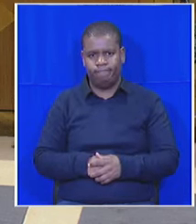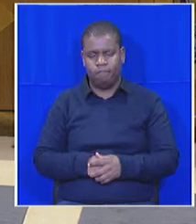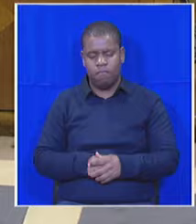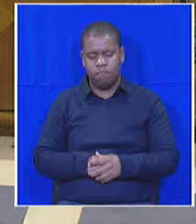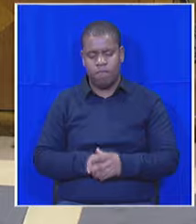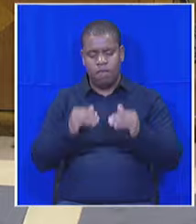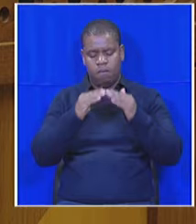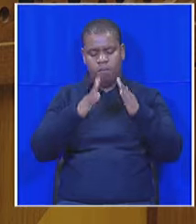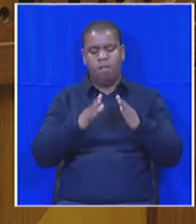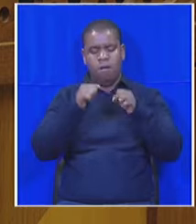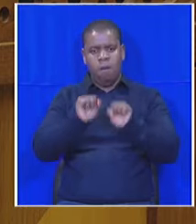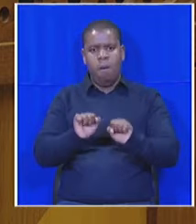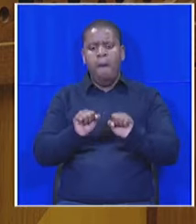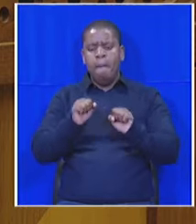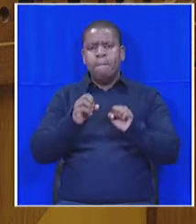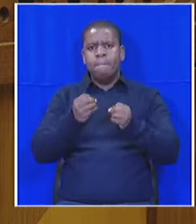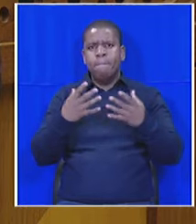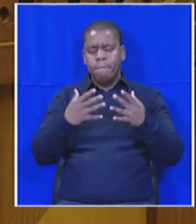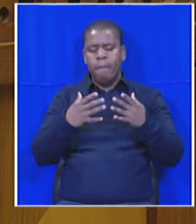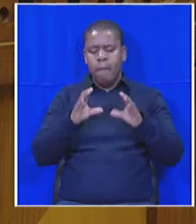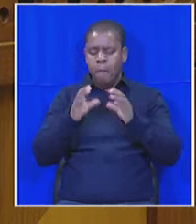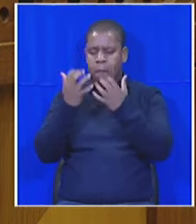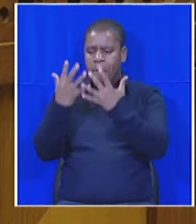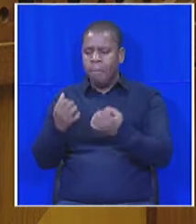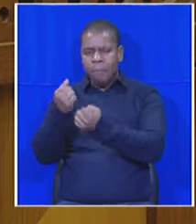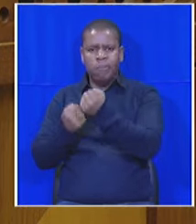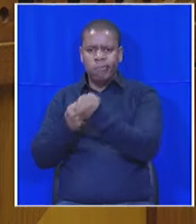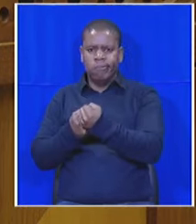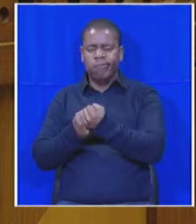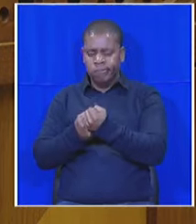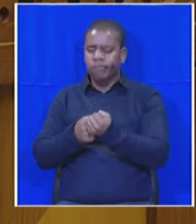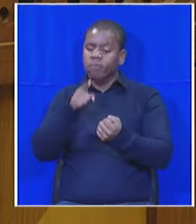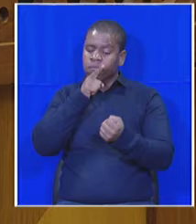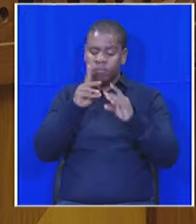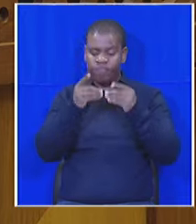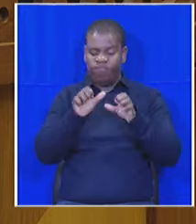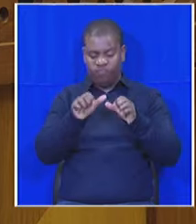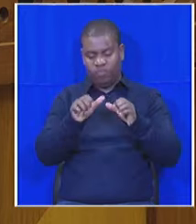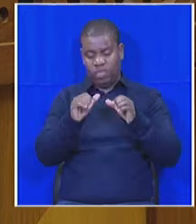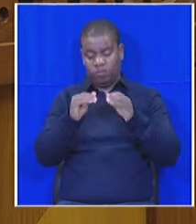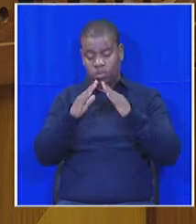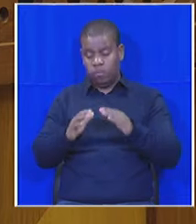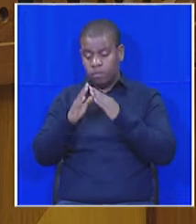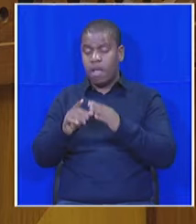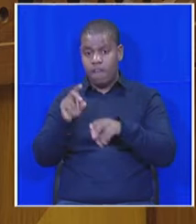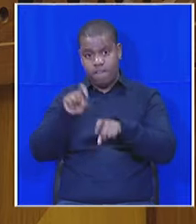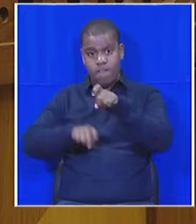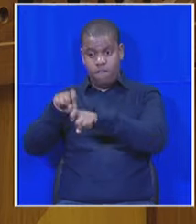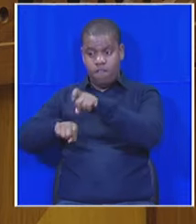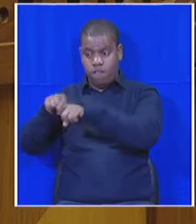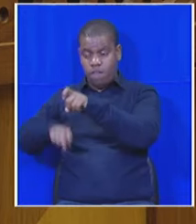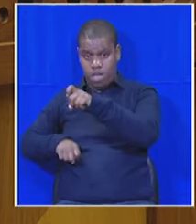House Chair, the IFP do support the budget, but the Department of Human Settlement is failing to plan according to